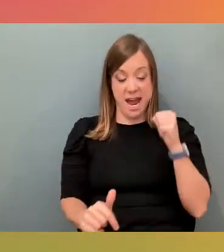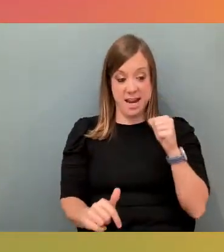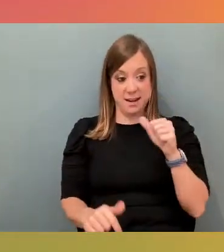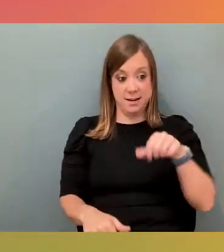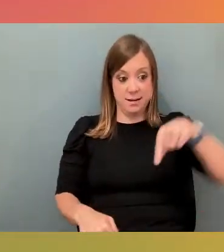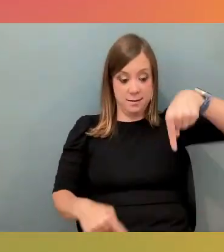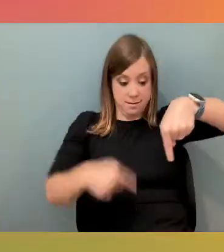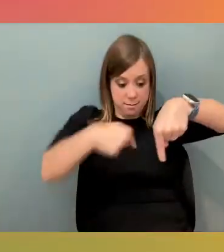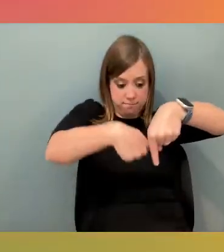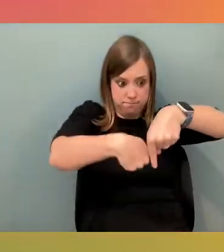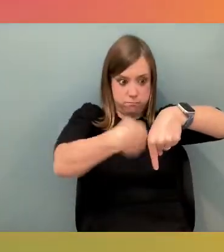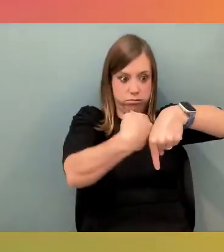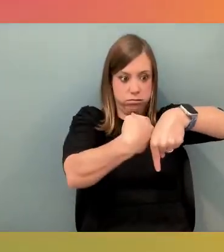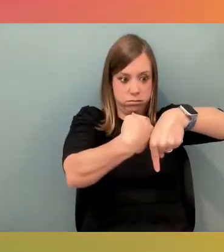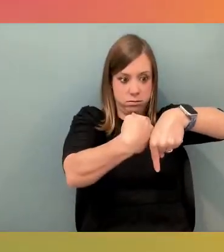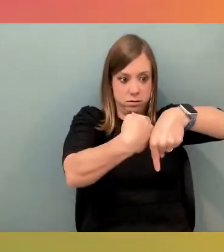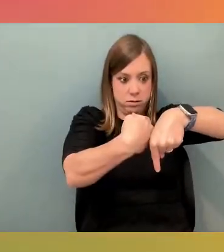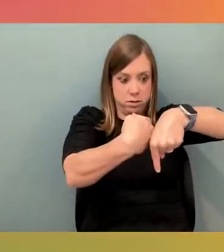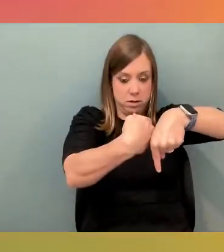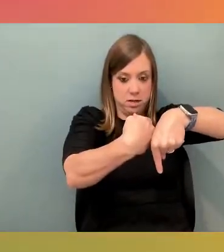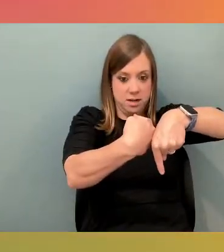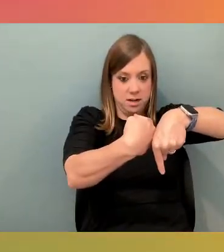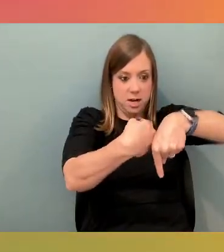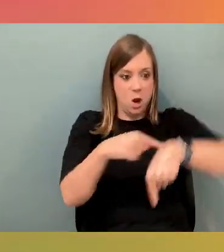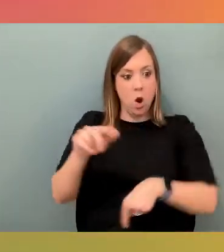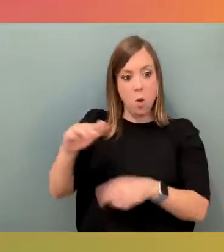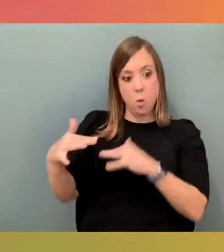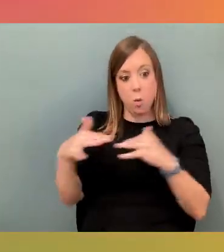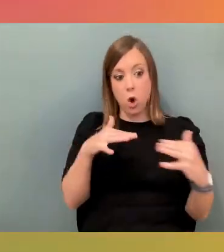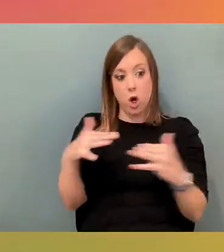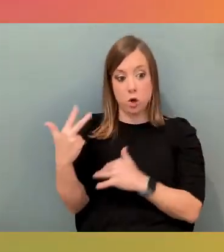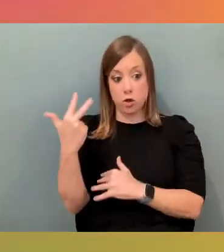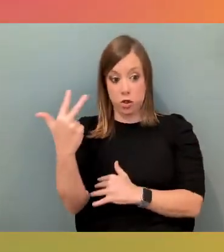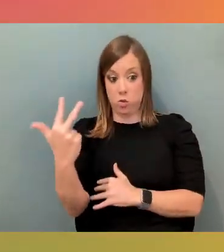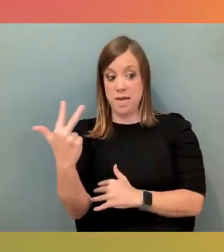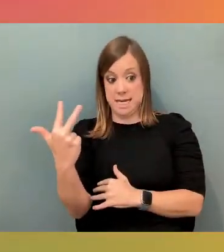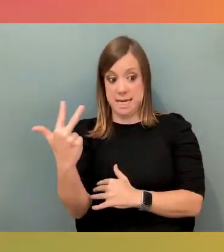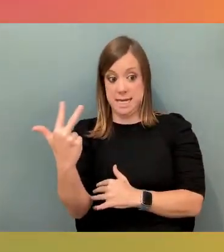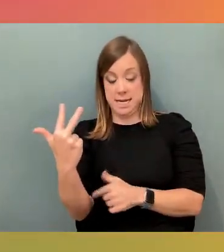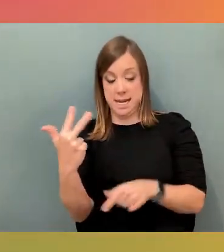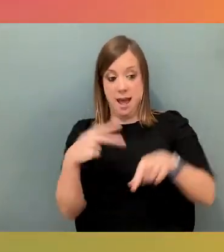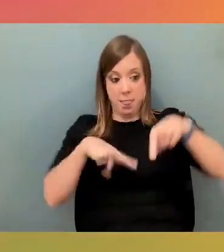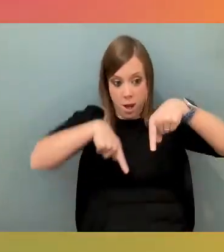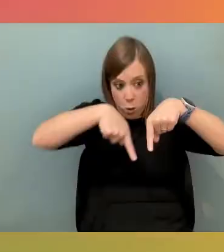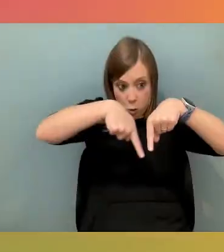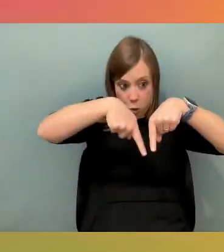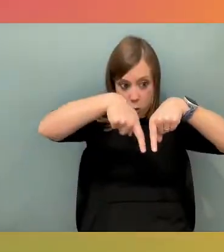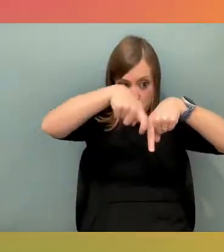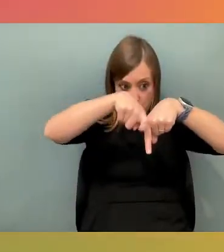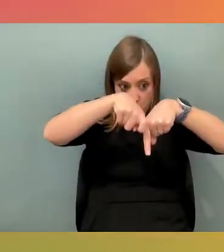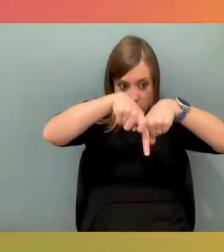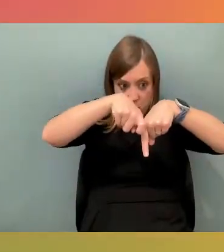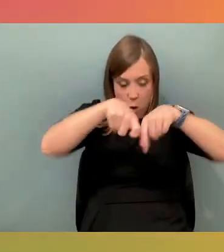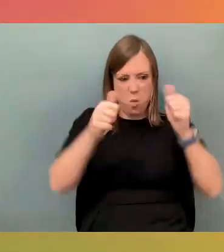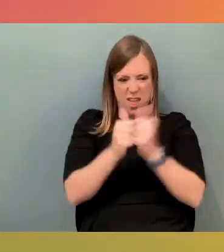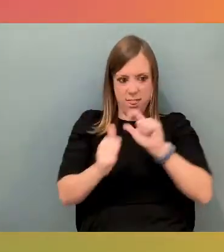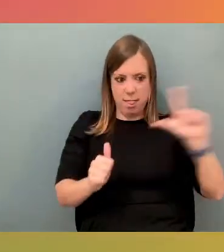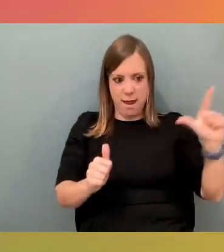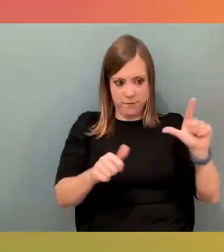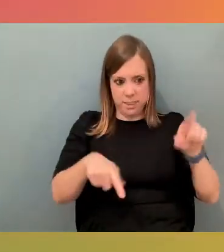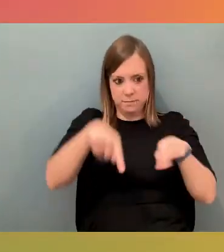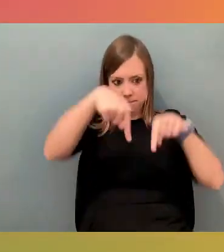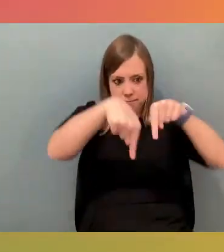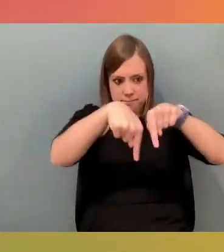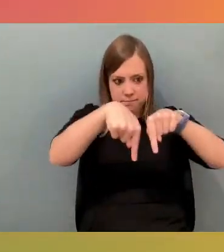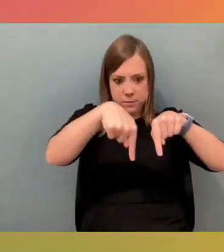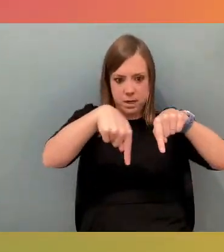drishti, and then seeing if we can come to that stork pose as gracefully as possible. Draw the right knee